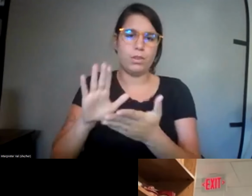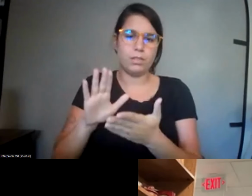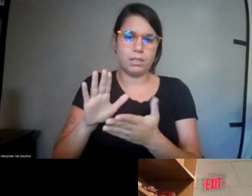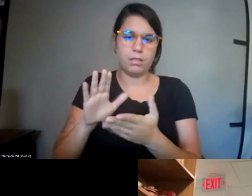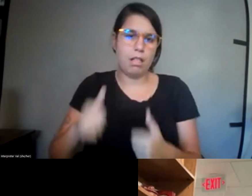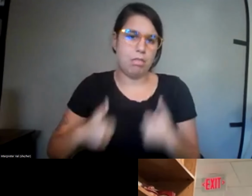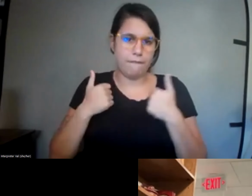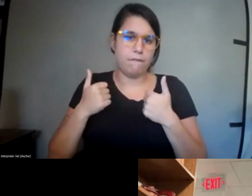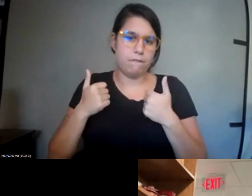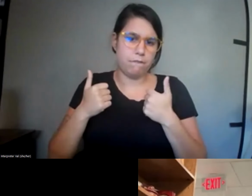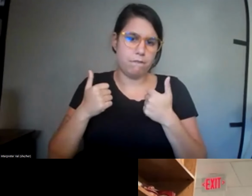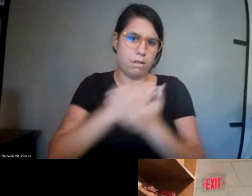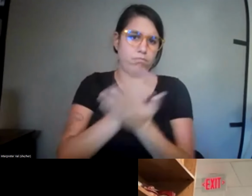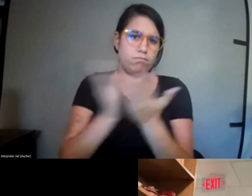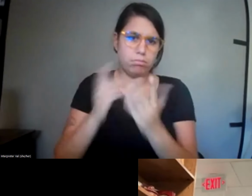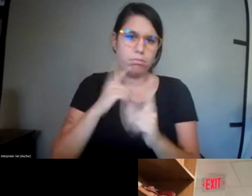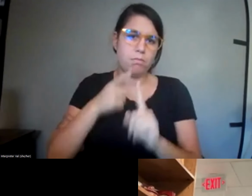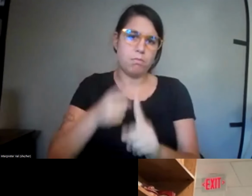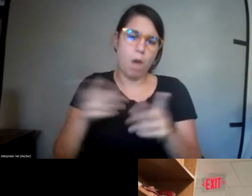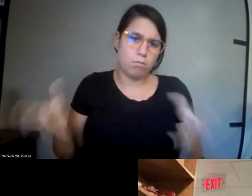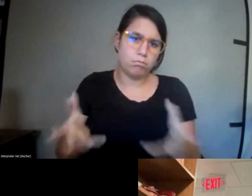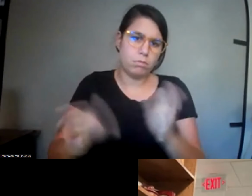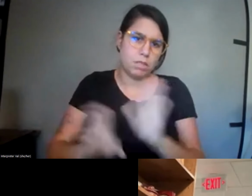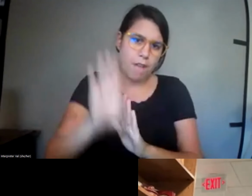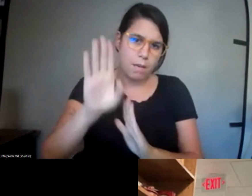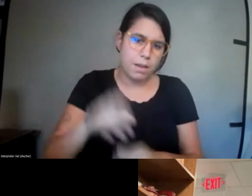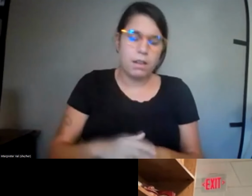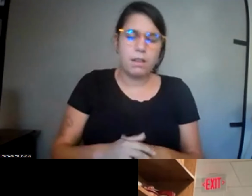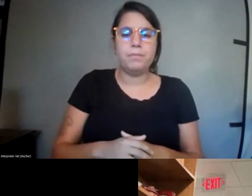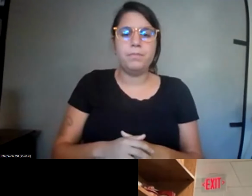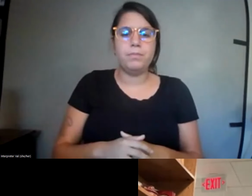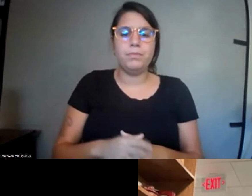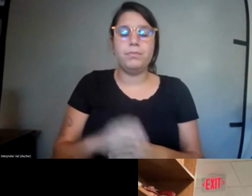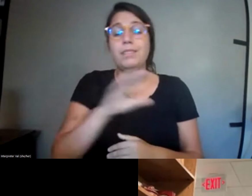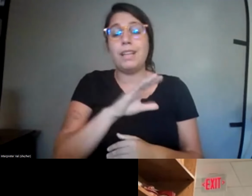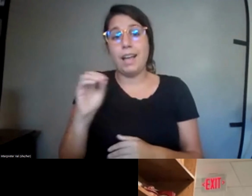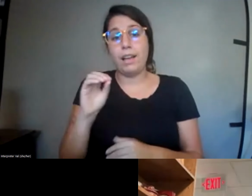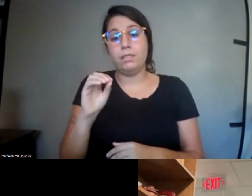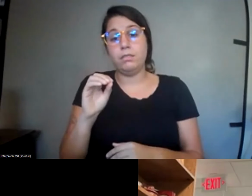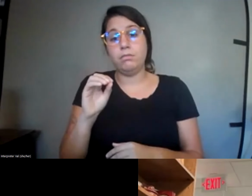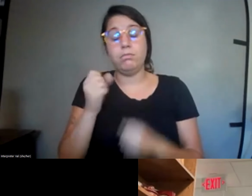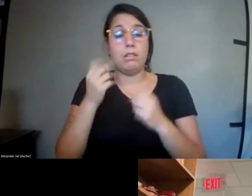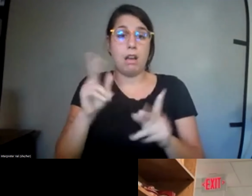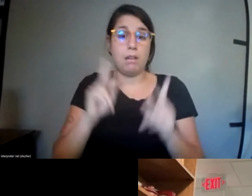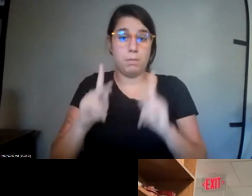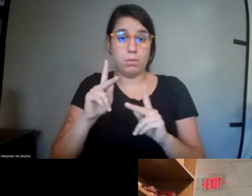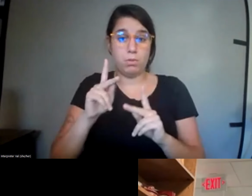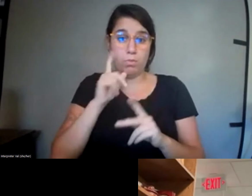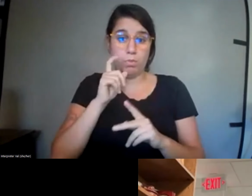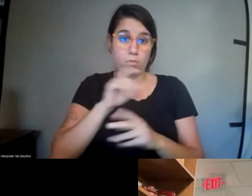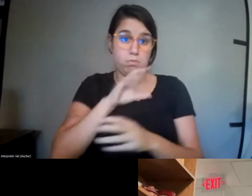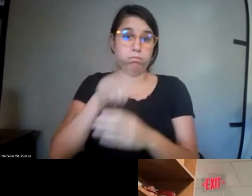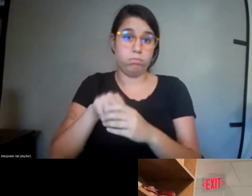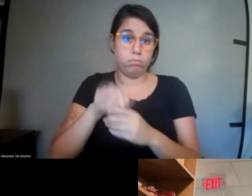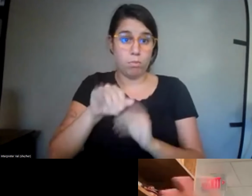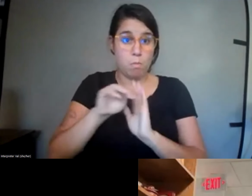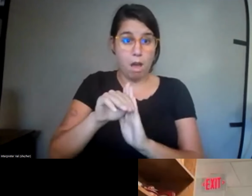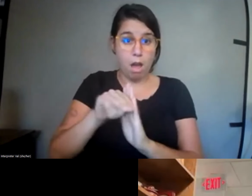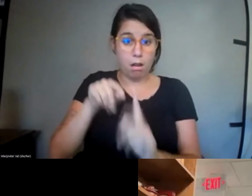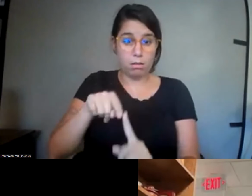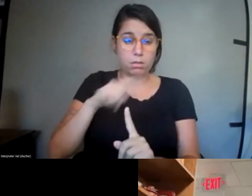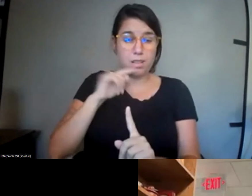course to be able to promote development, which then is, and a lot of the folks that are employed, within those models, which the